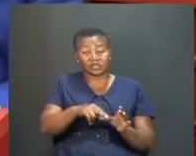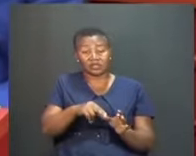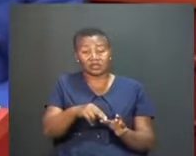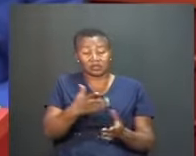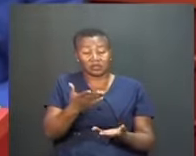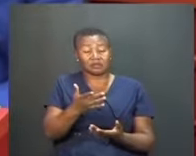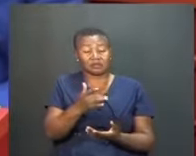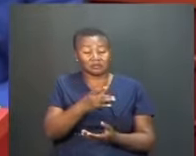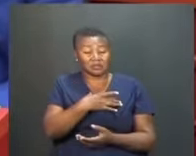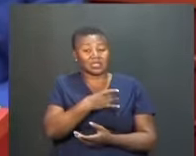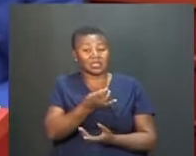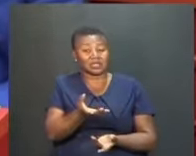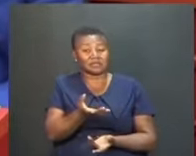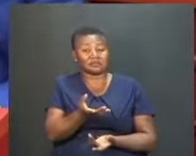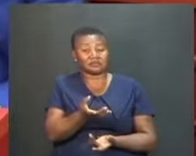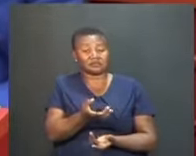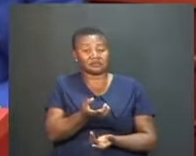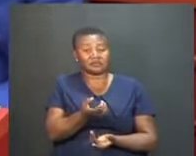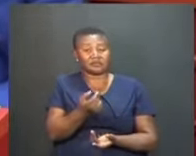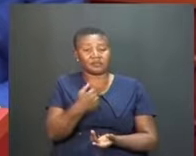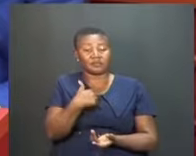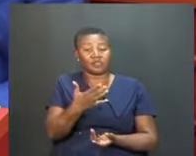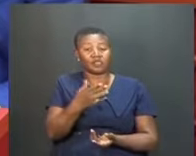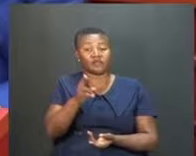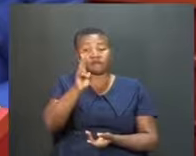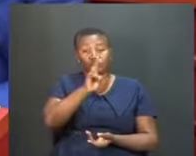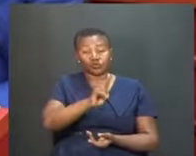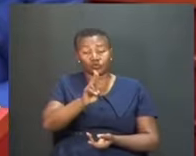I shall invoke Order